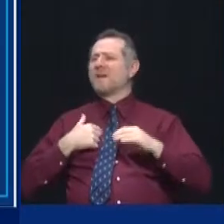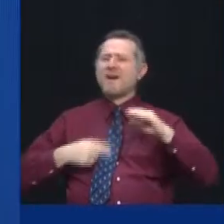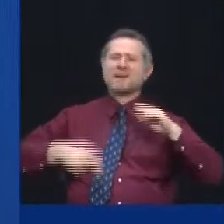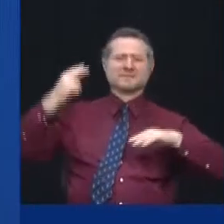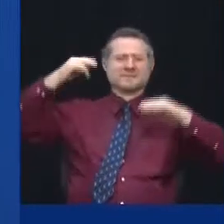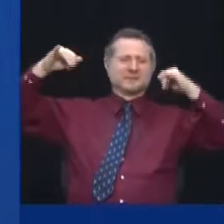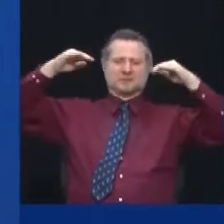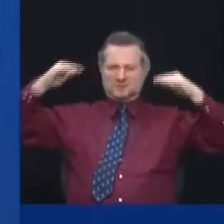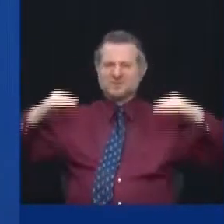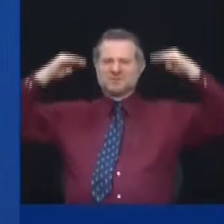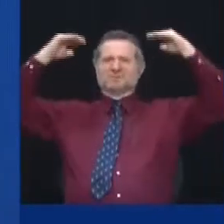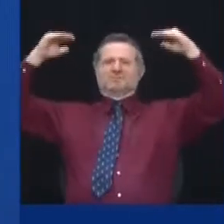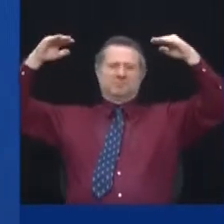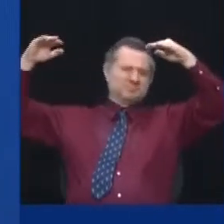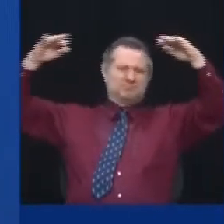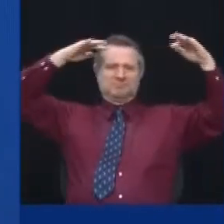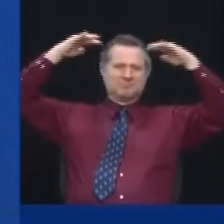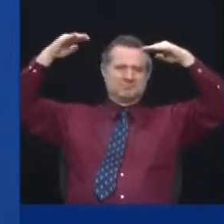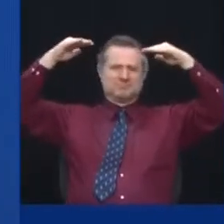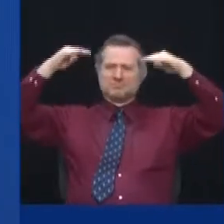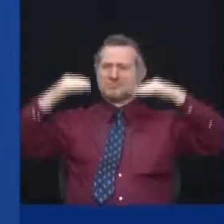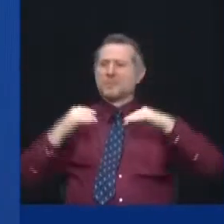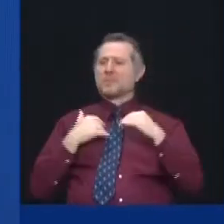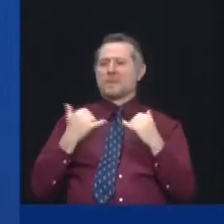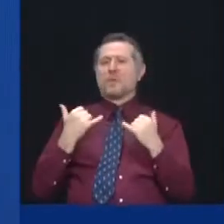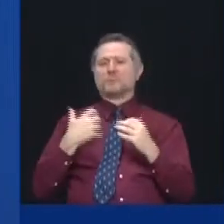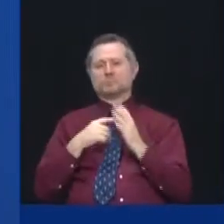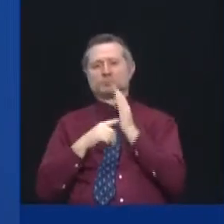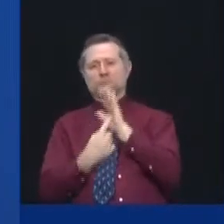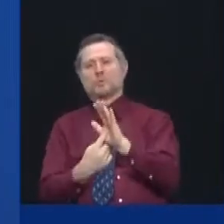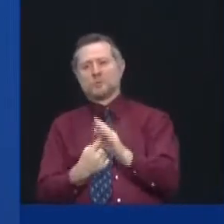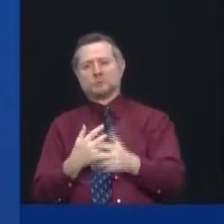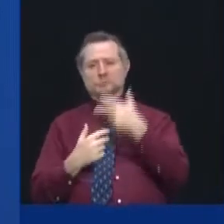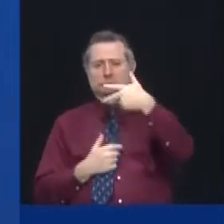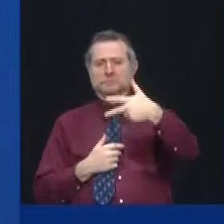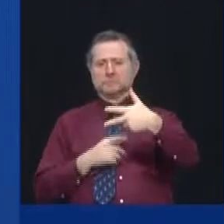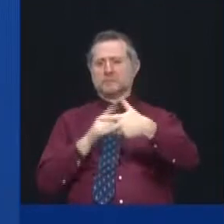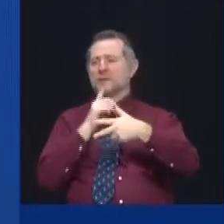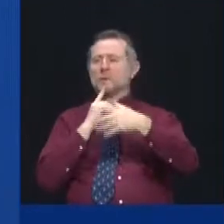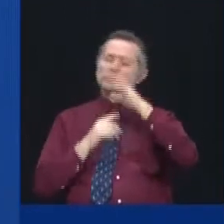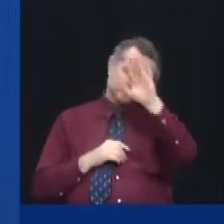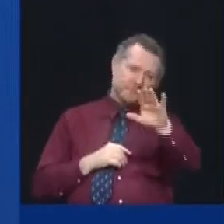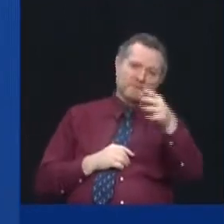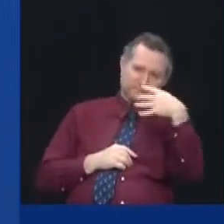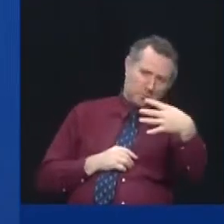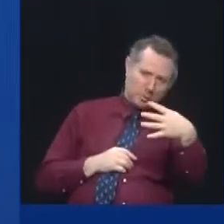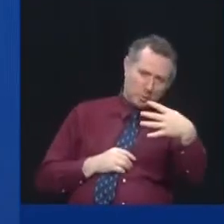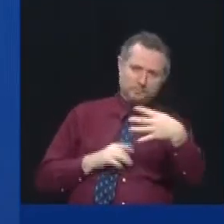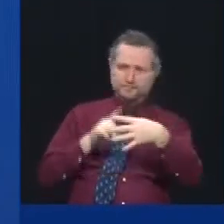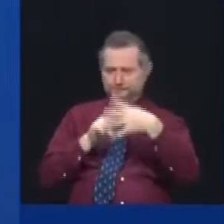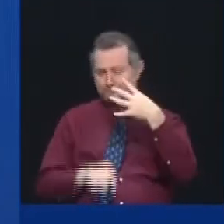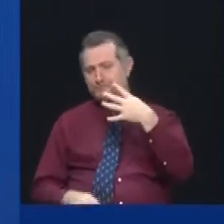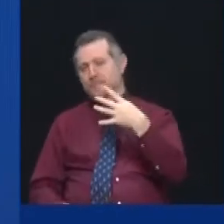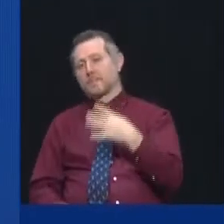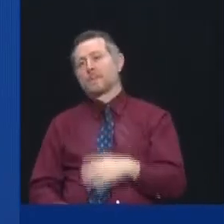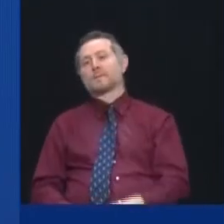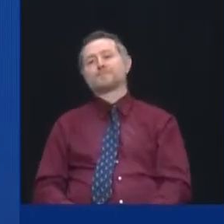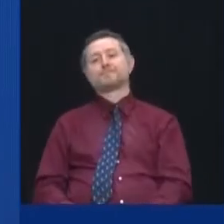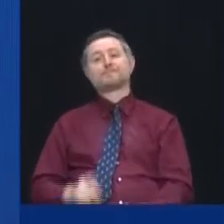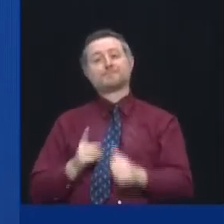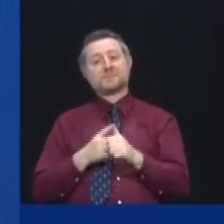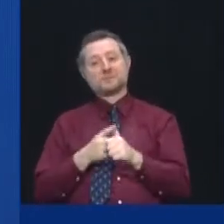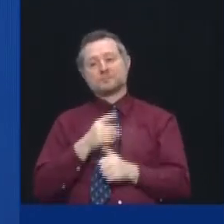ever before. Where do you get that courage? Where do you get that moxie? We're New York, and that's what we